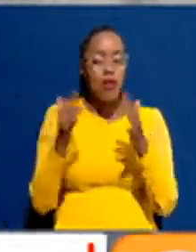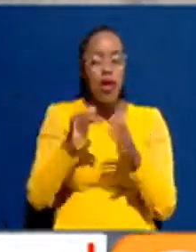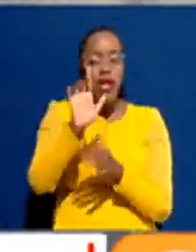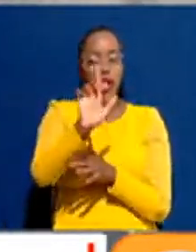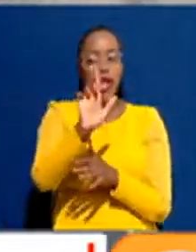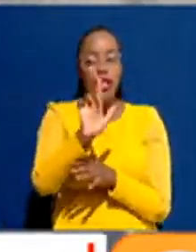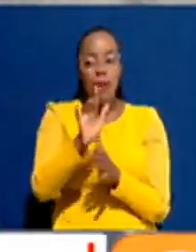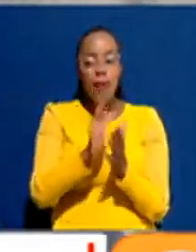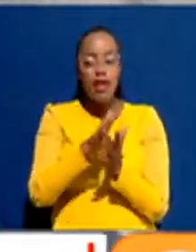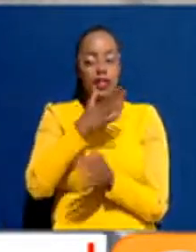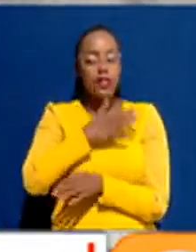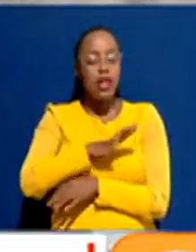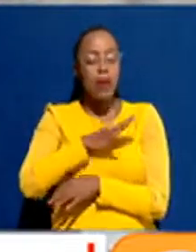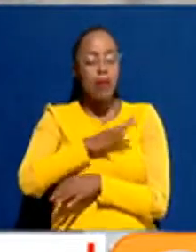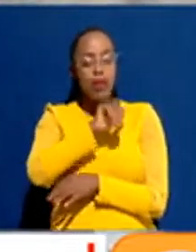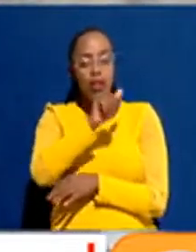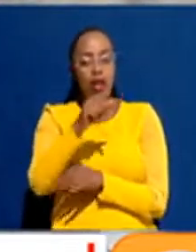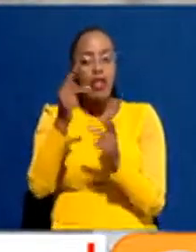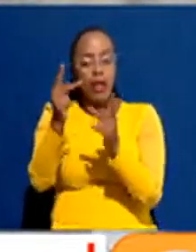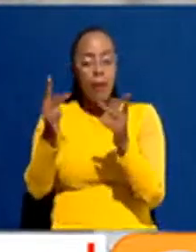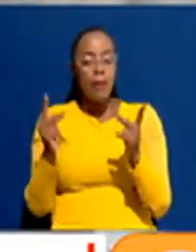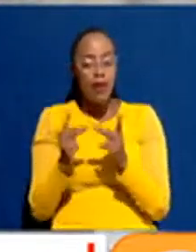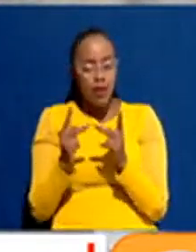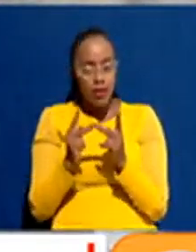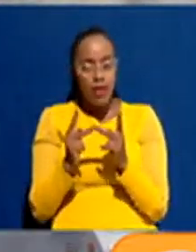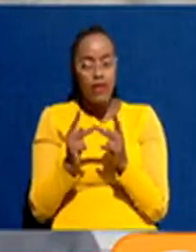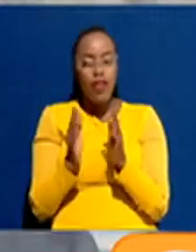Laikipia and Samburu and those other places.